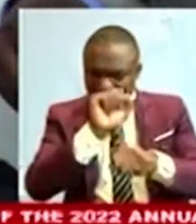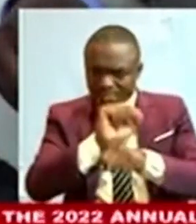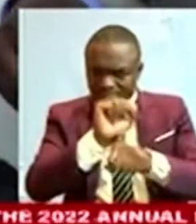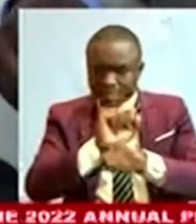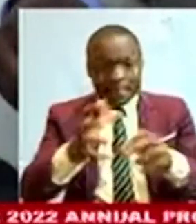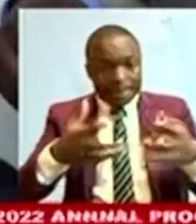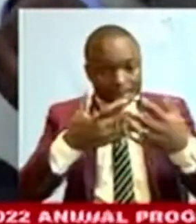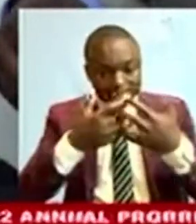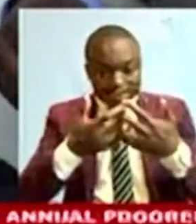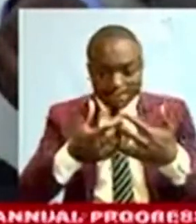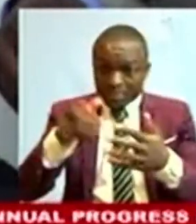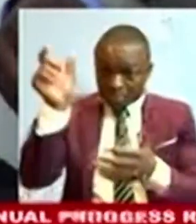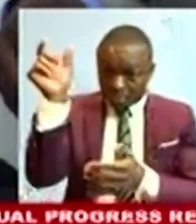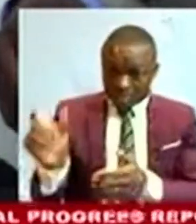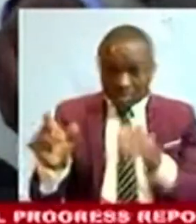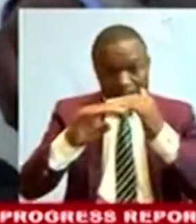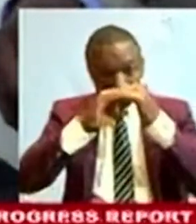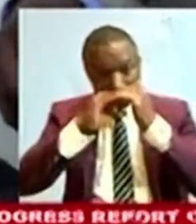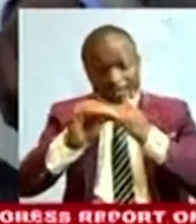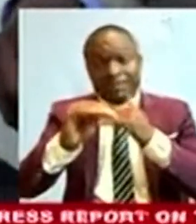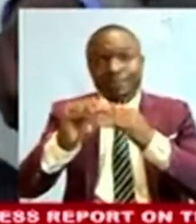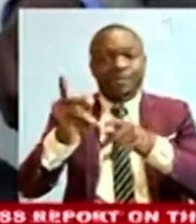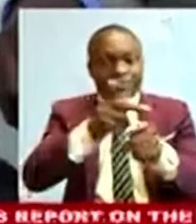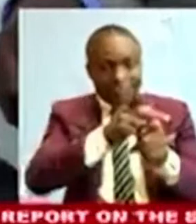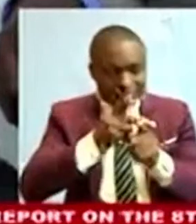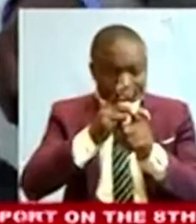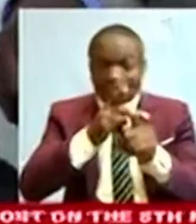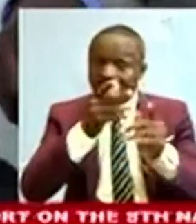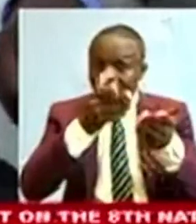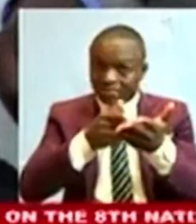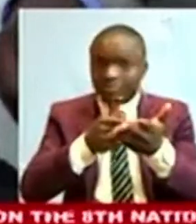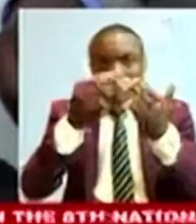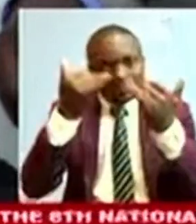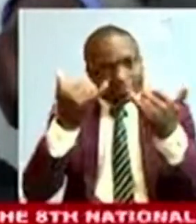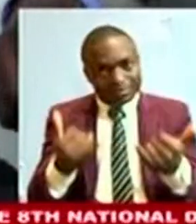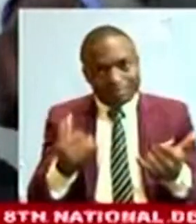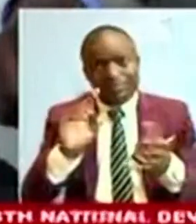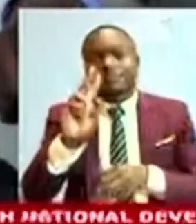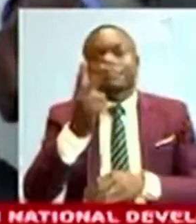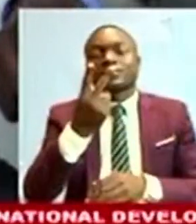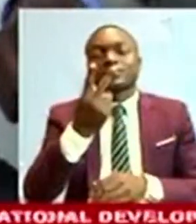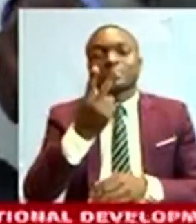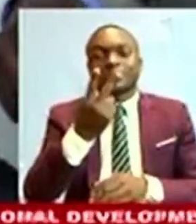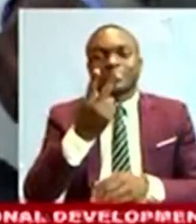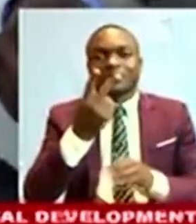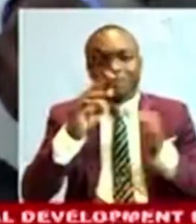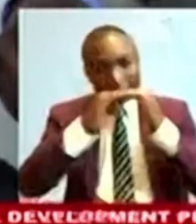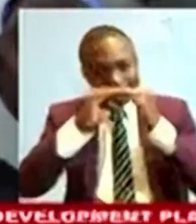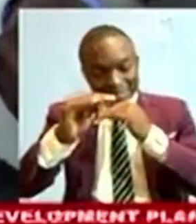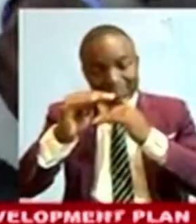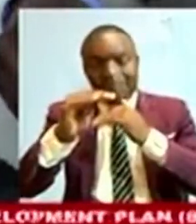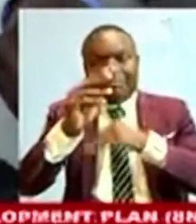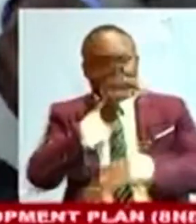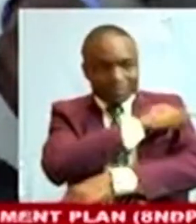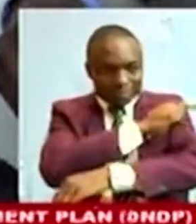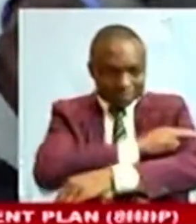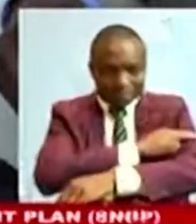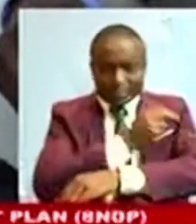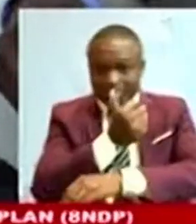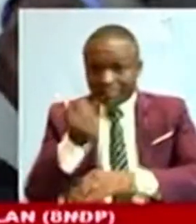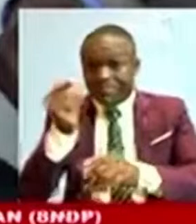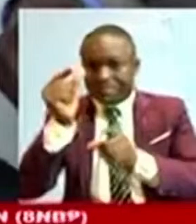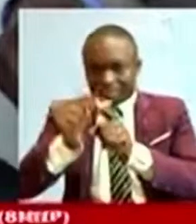equipment at each level of care. This is now for second level hospitals. In other